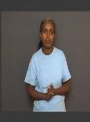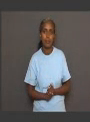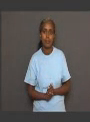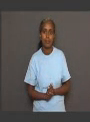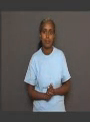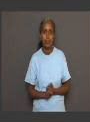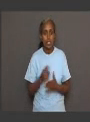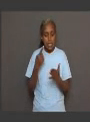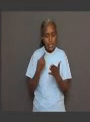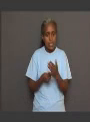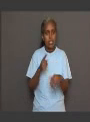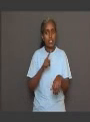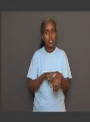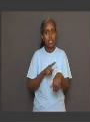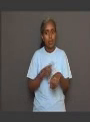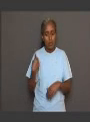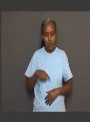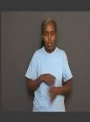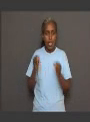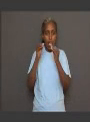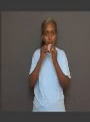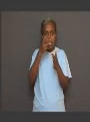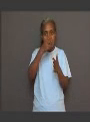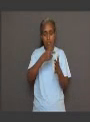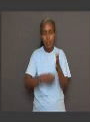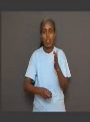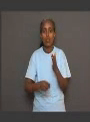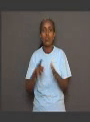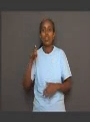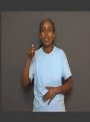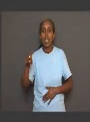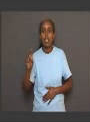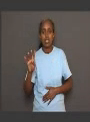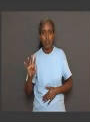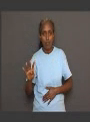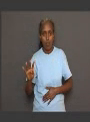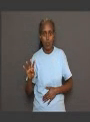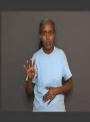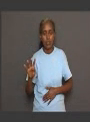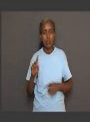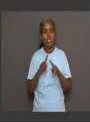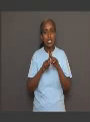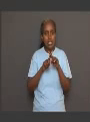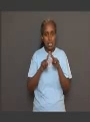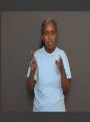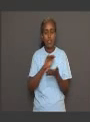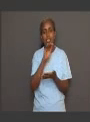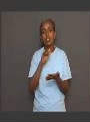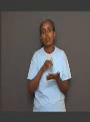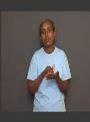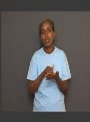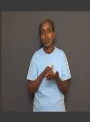4.5. This time, we add the value of x4 to the difference